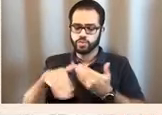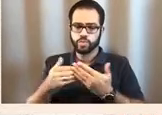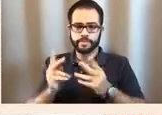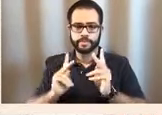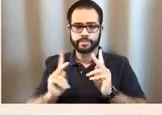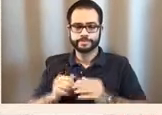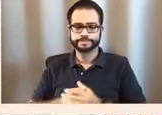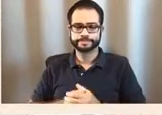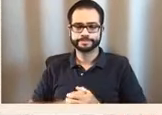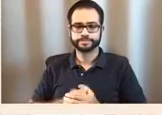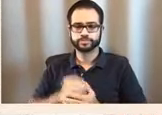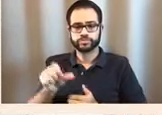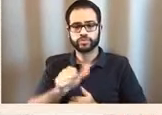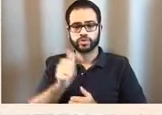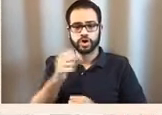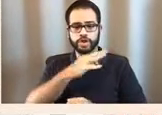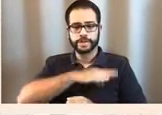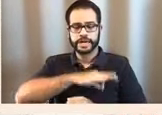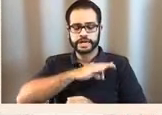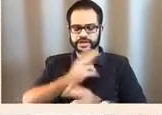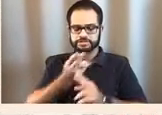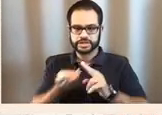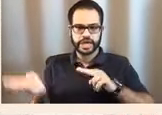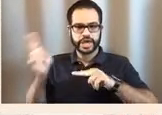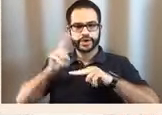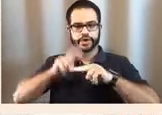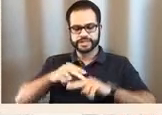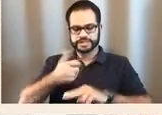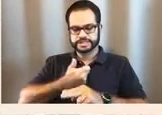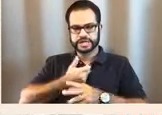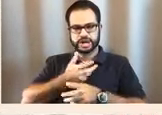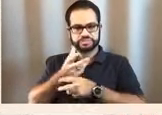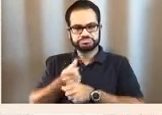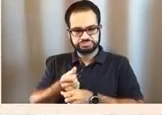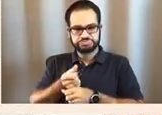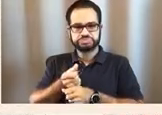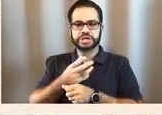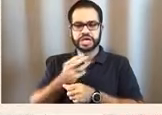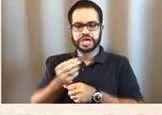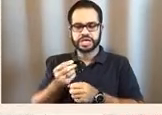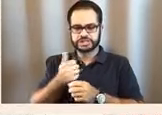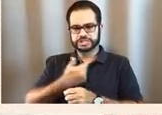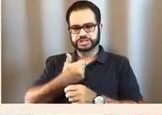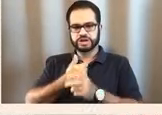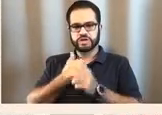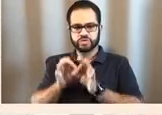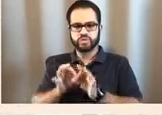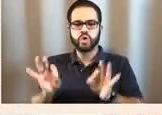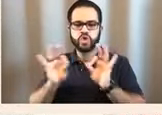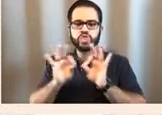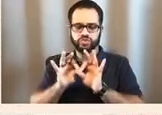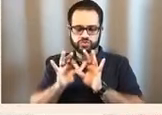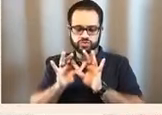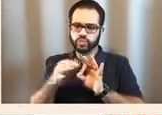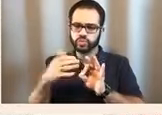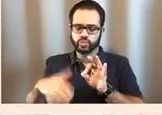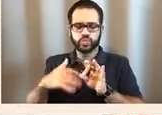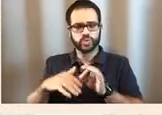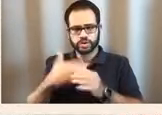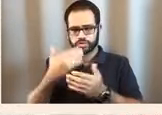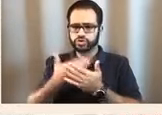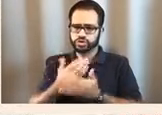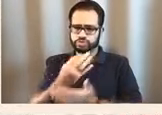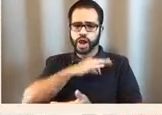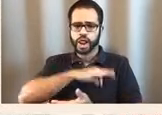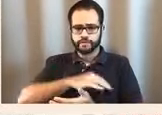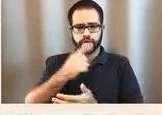increased self-esteem and self-worth. That is a very important benefit of employment, and it allows an overall improvement in